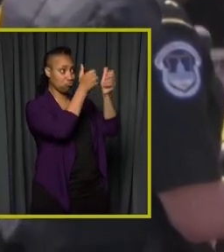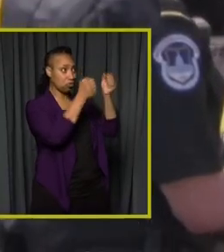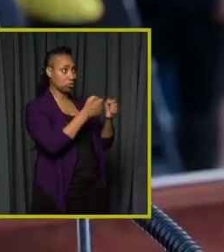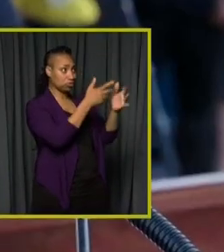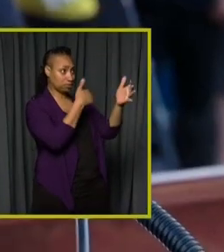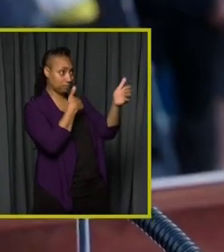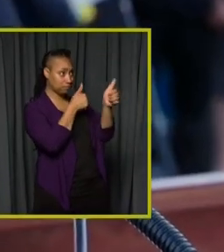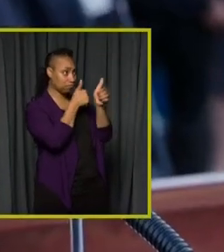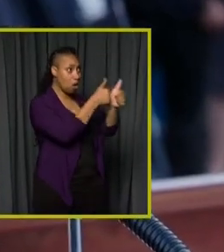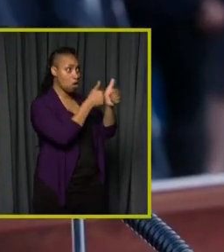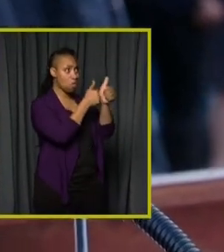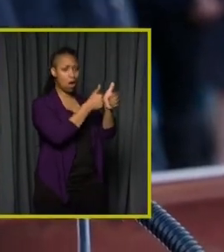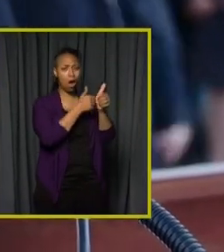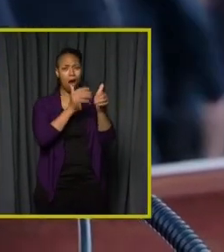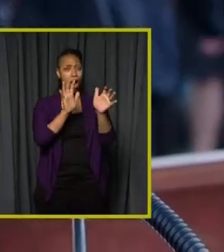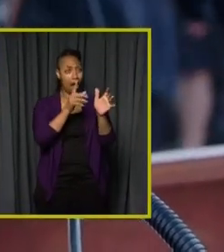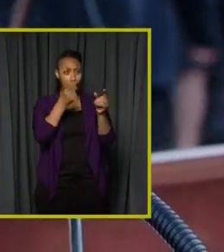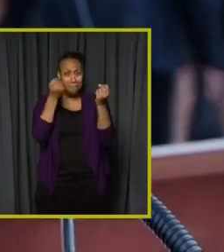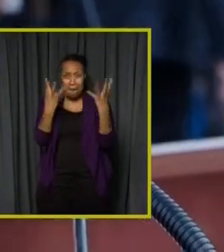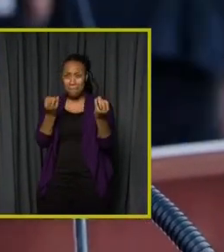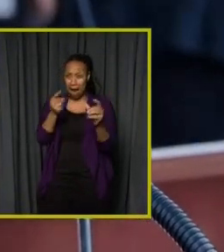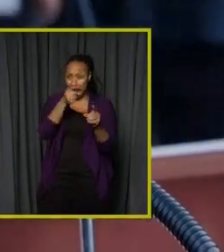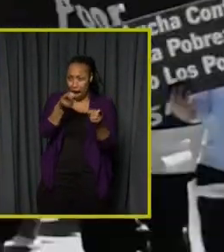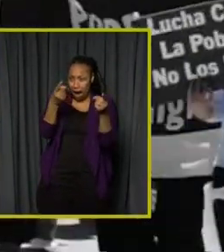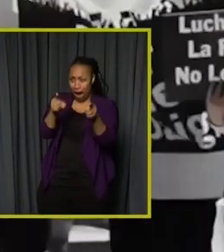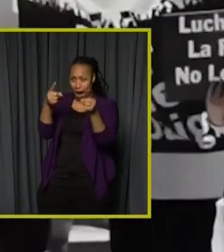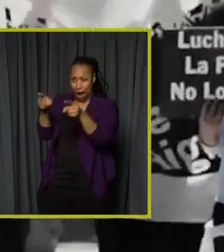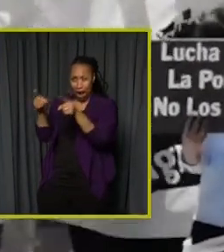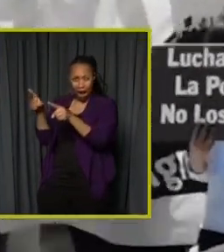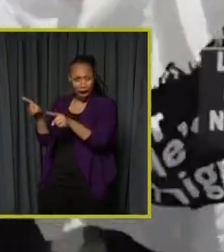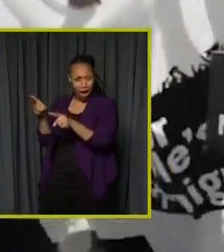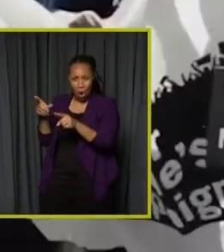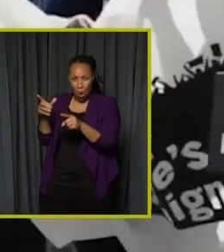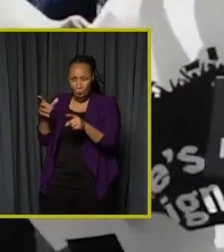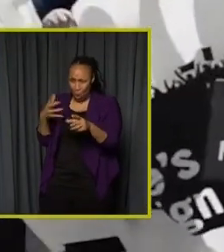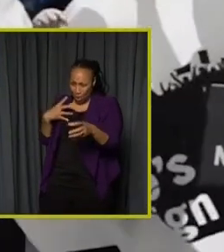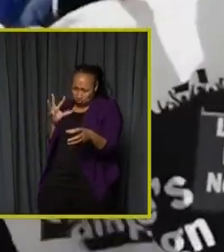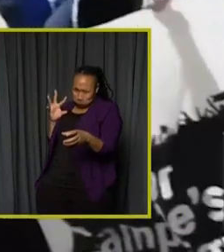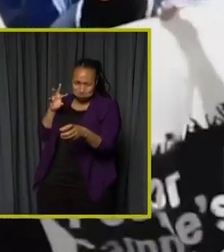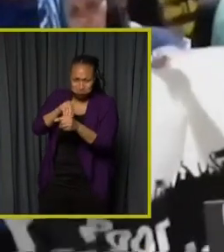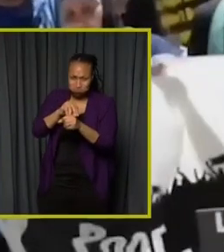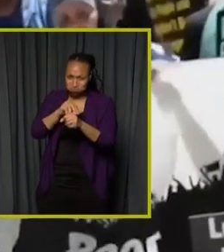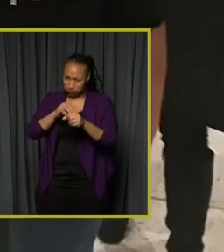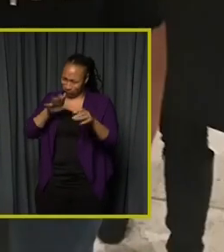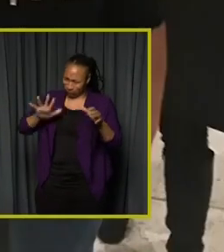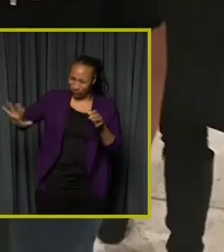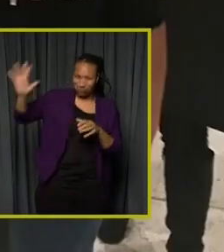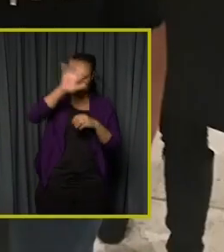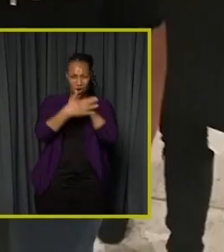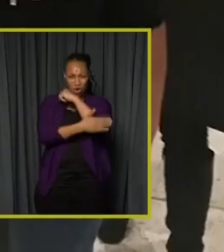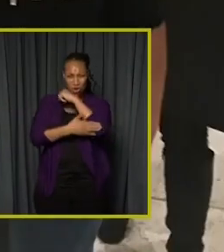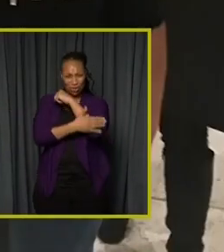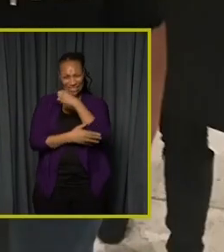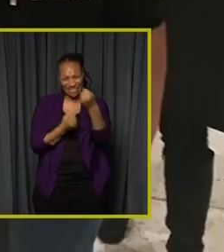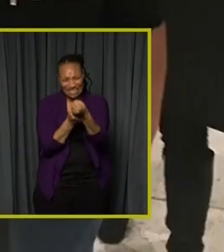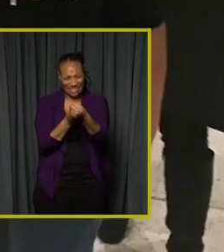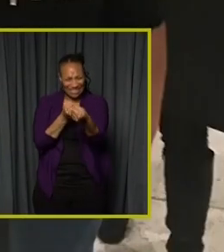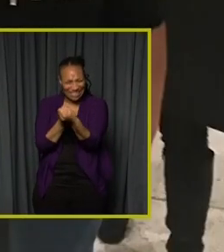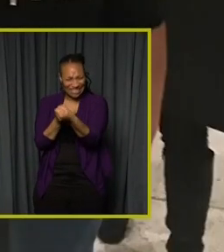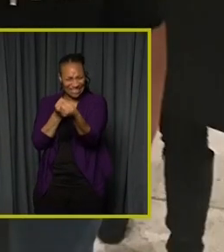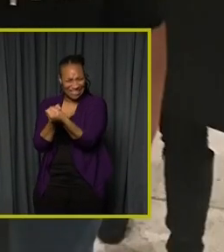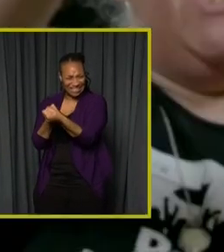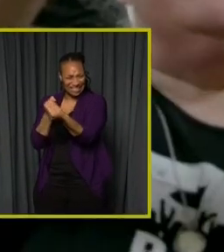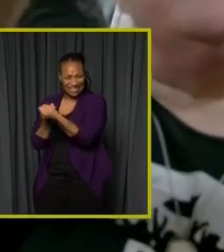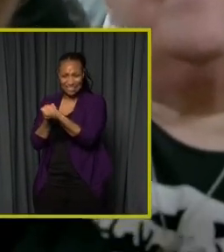country. New Jersey! We are not afraid. We will stand for